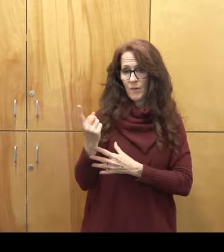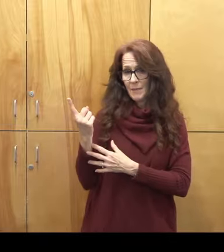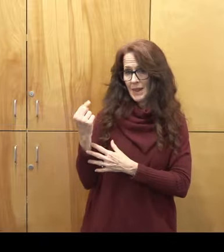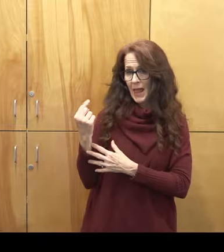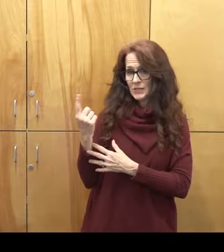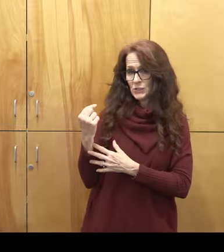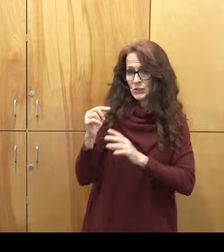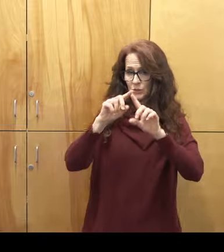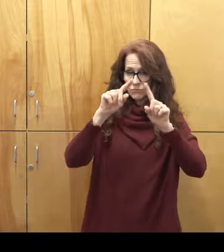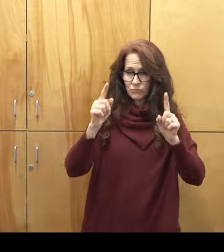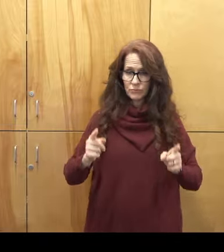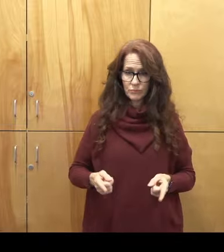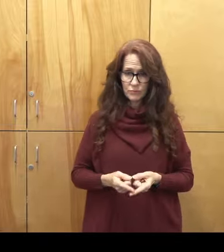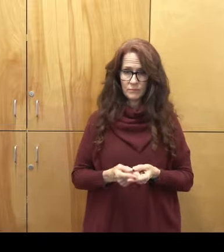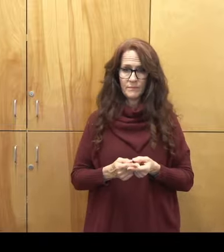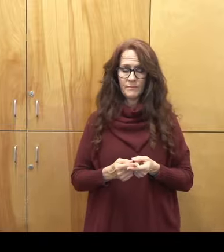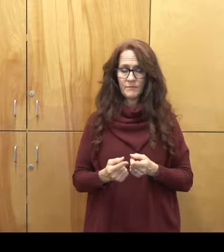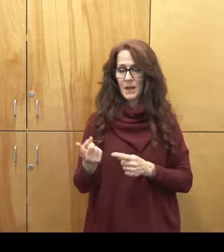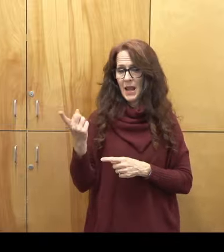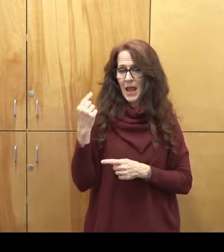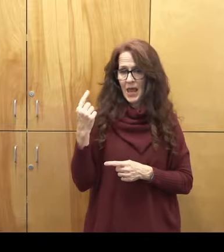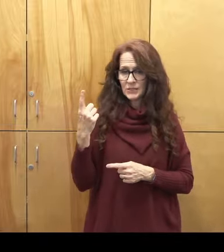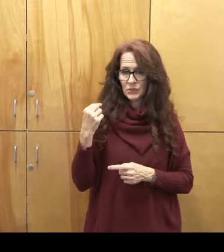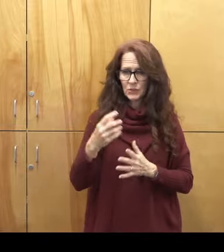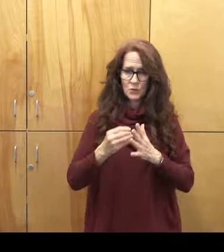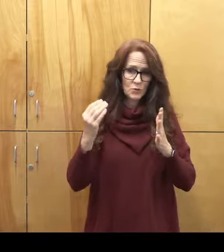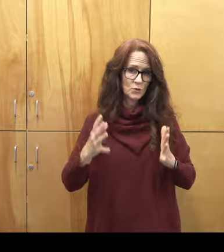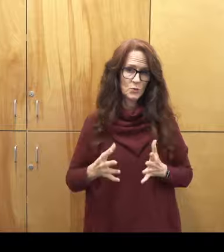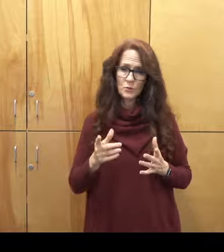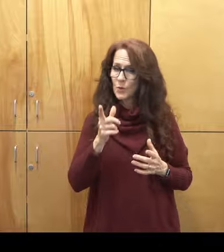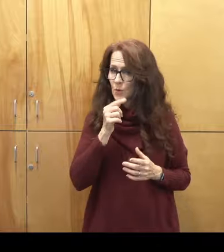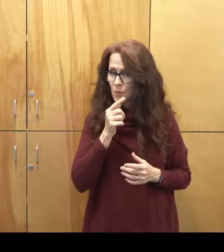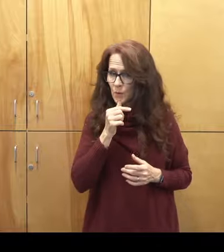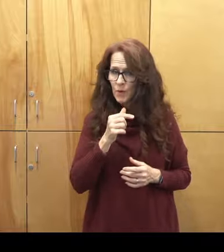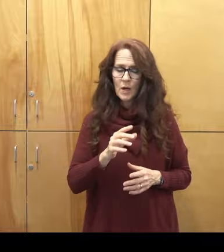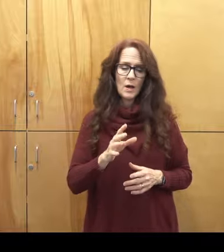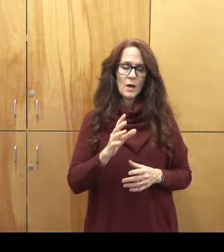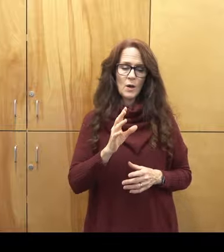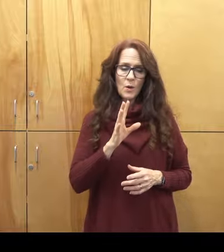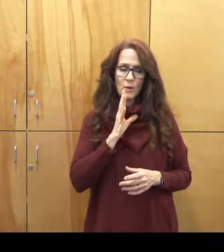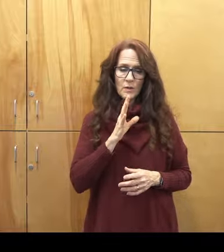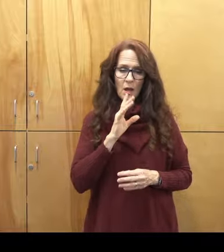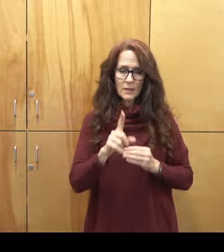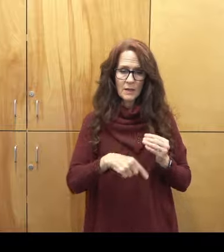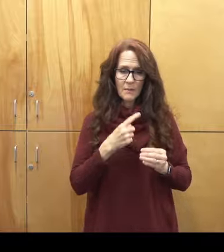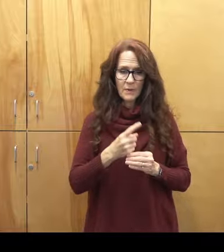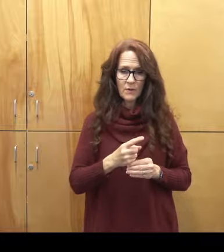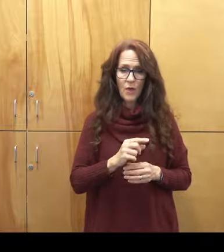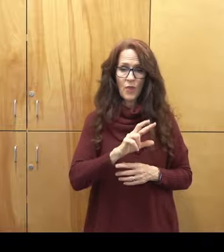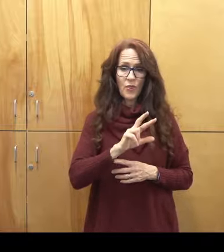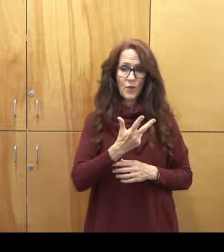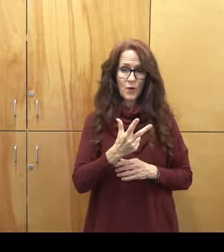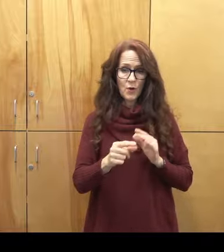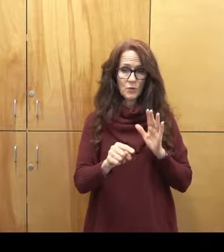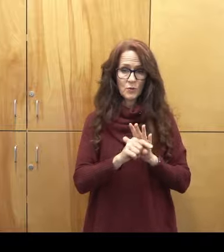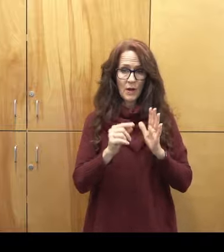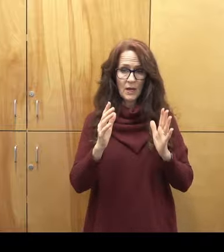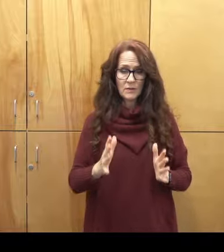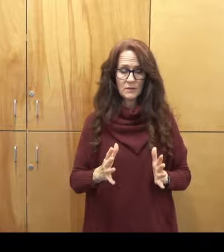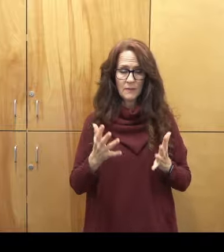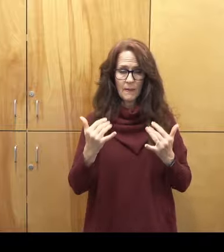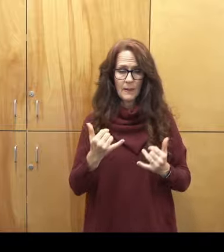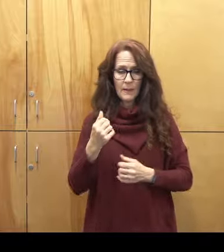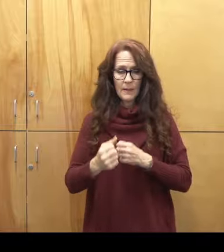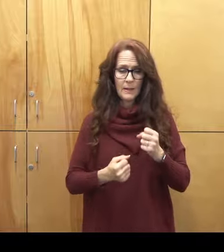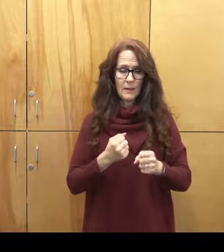you think of who were those students last year, the students that we're talking about were our third graders last year, and this year,